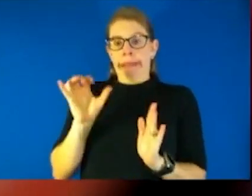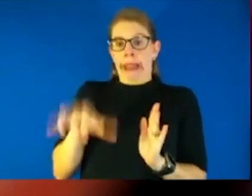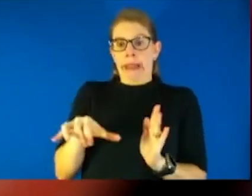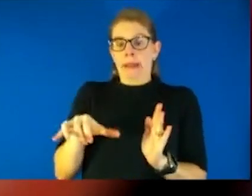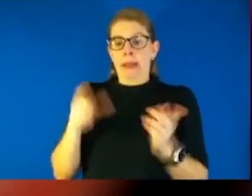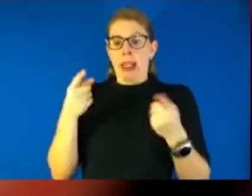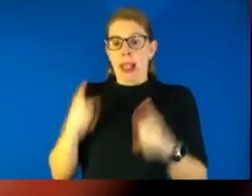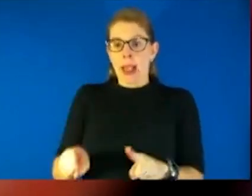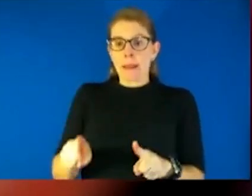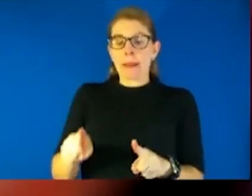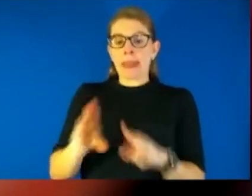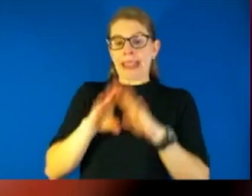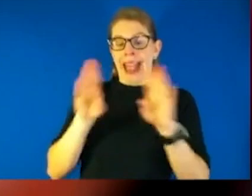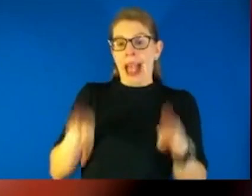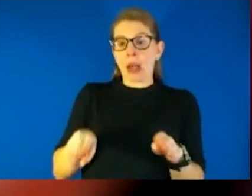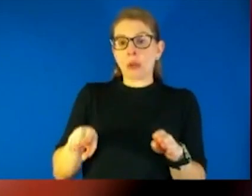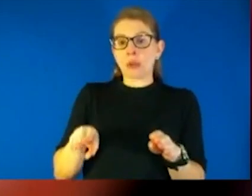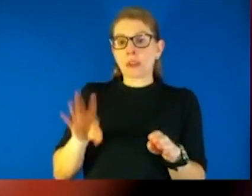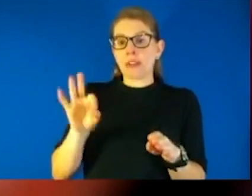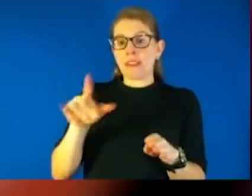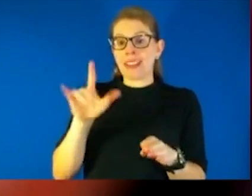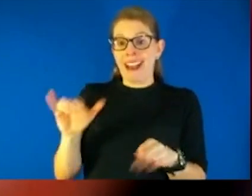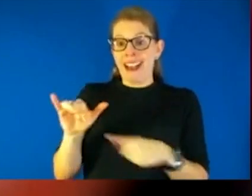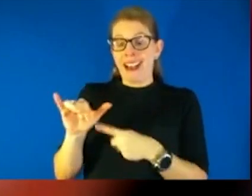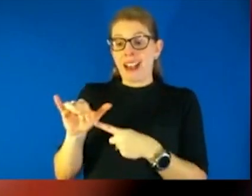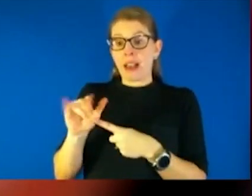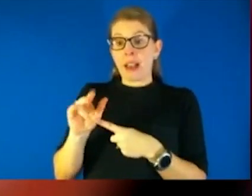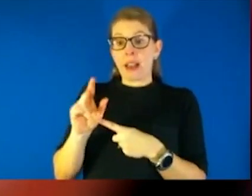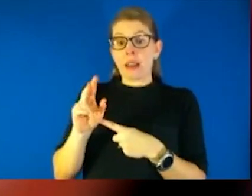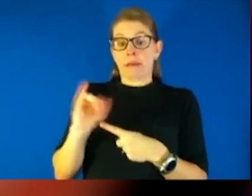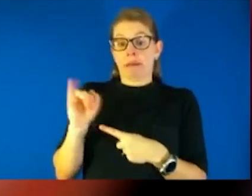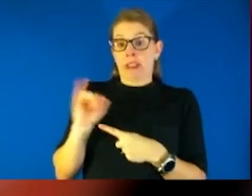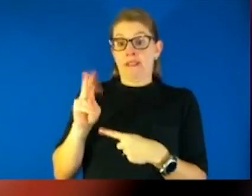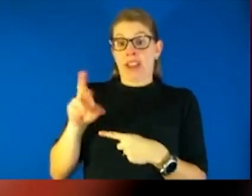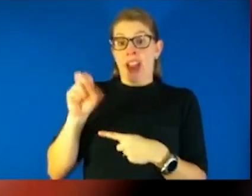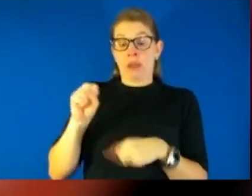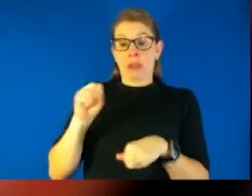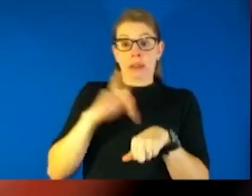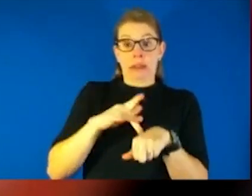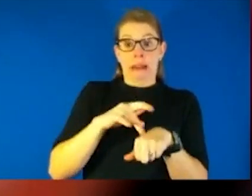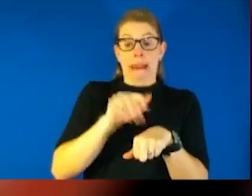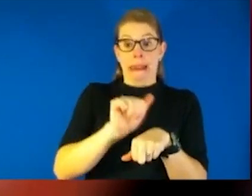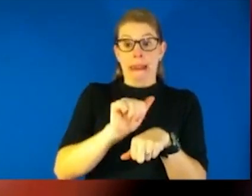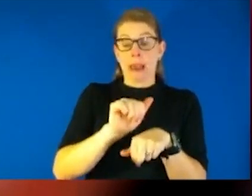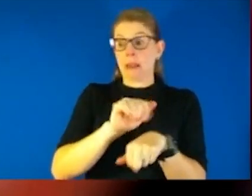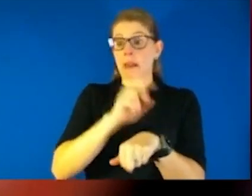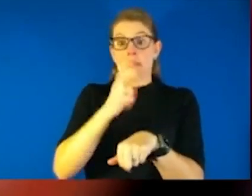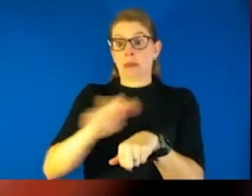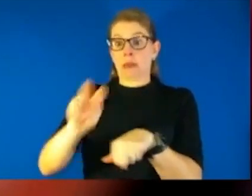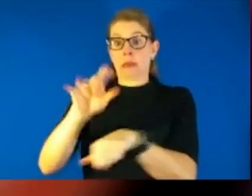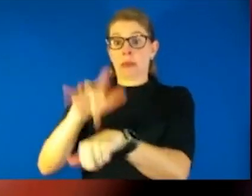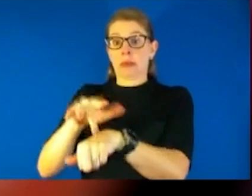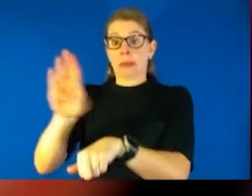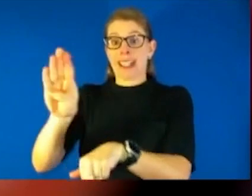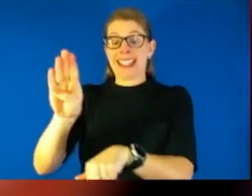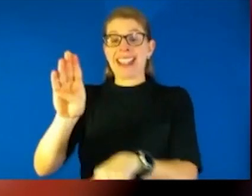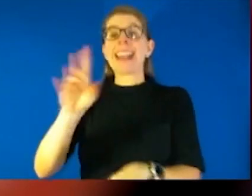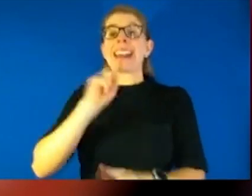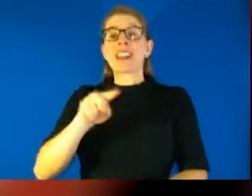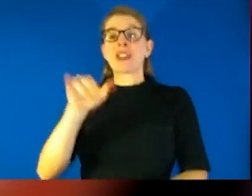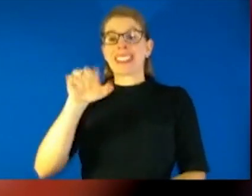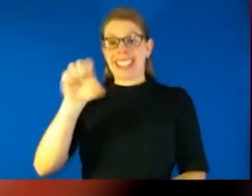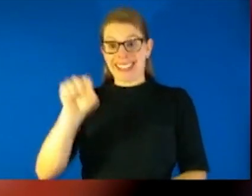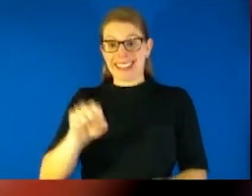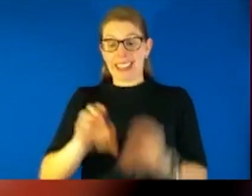housefly, transfer infectious virus from spot A to spot B? And the answer is yes. Up